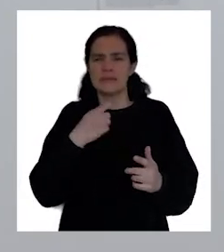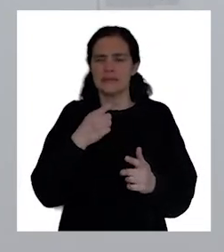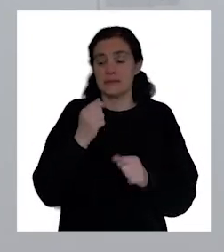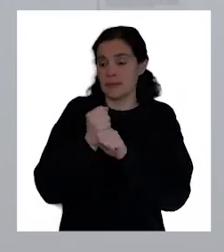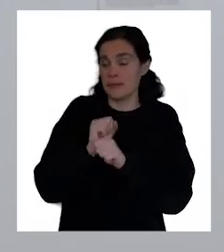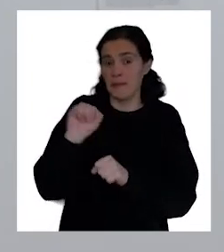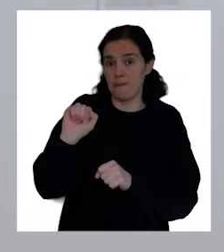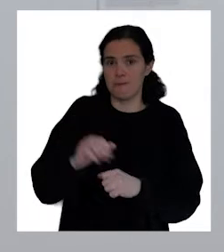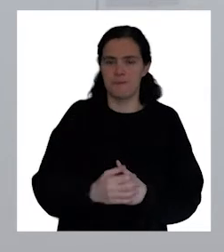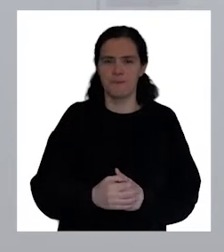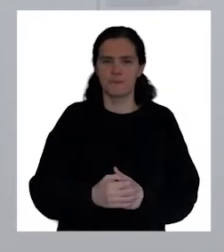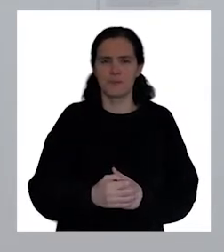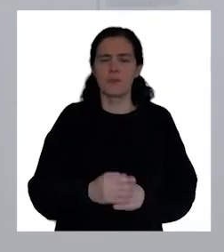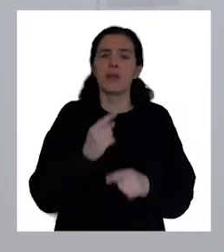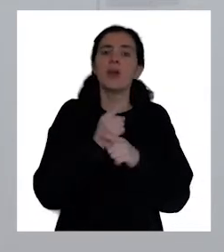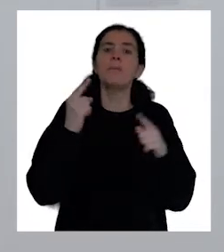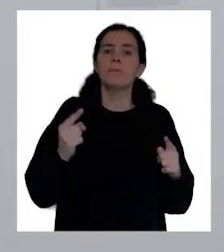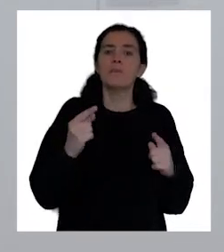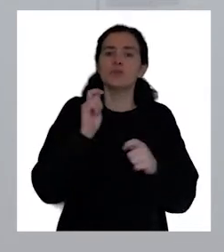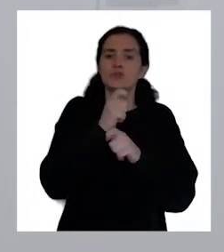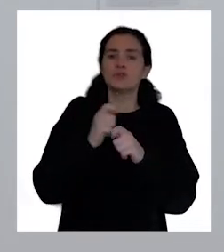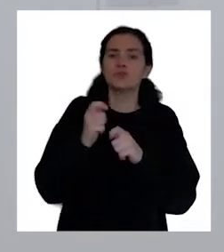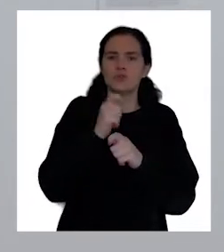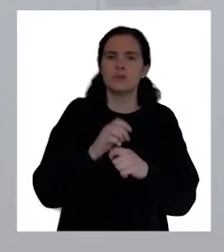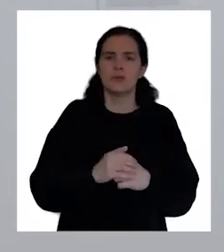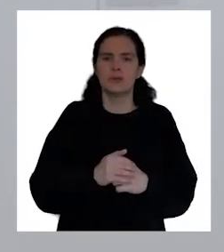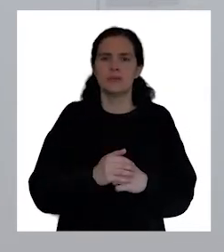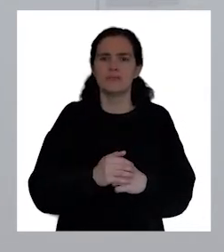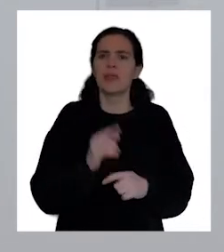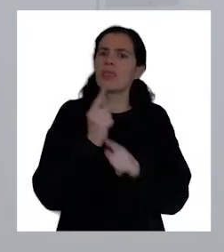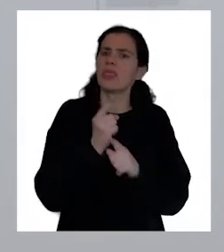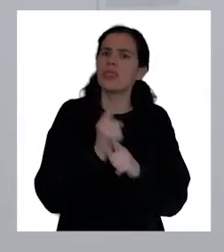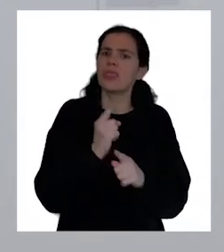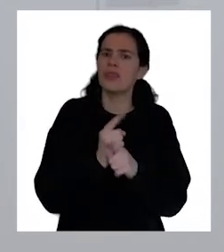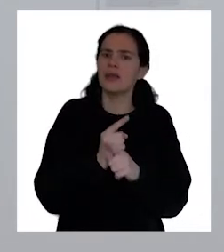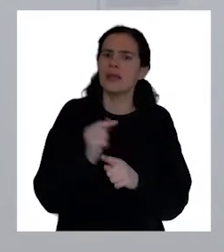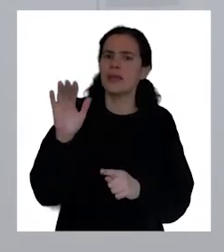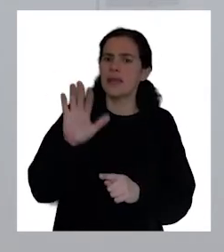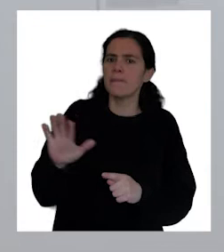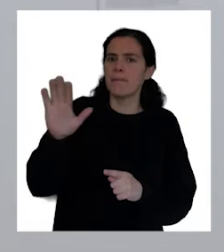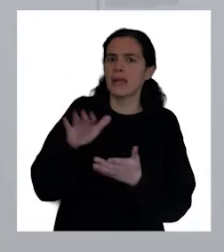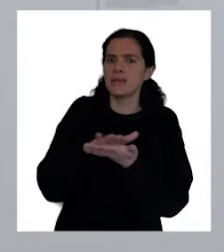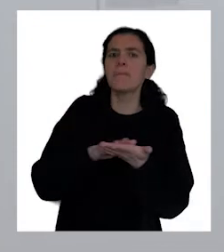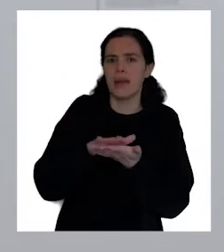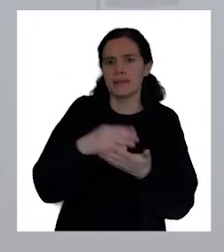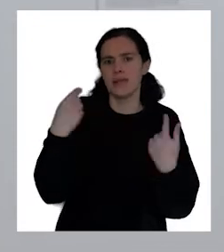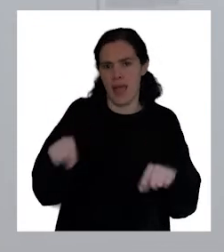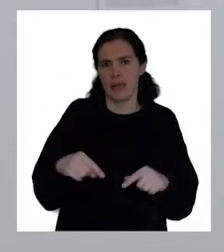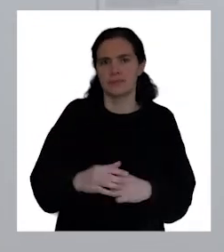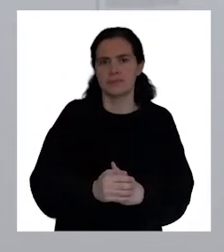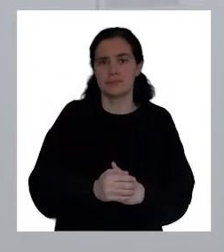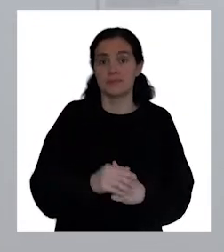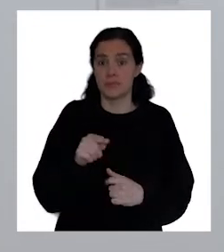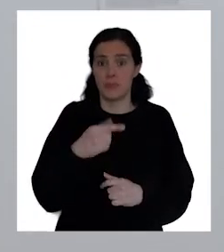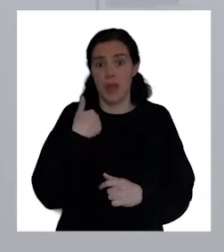way Jafa works. Because being a sculpture, it's still an image-based